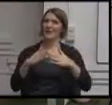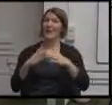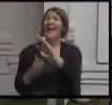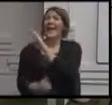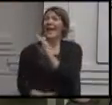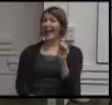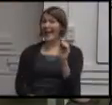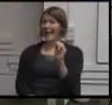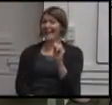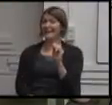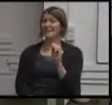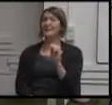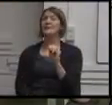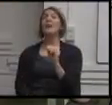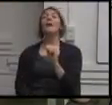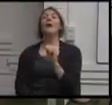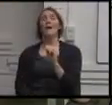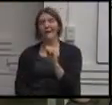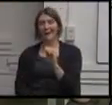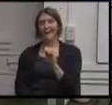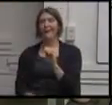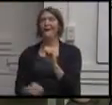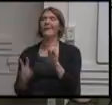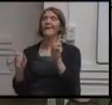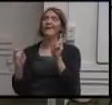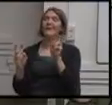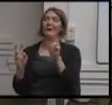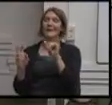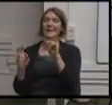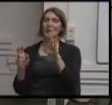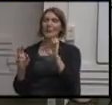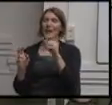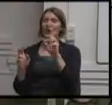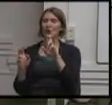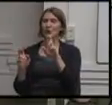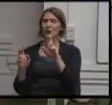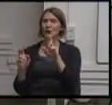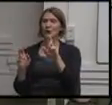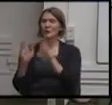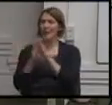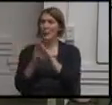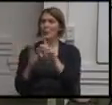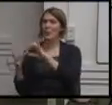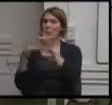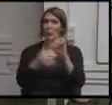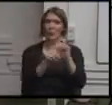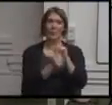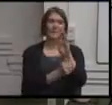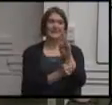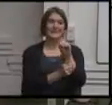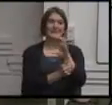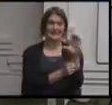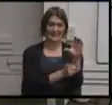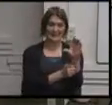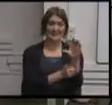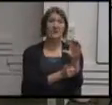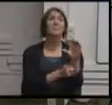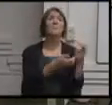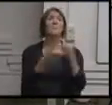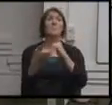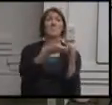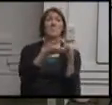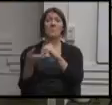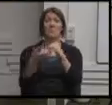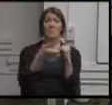that we're looking at is an incubator development project, and we're looking at partnering with BDCC and some other entities in the town to see if we